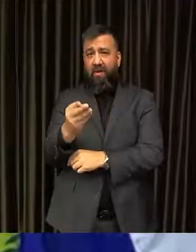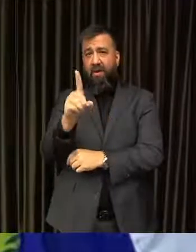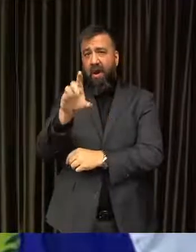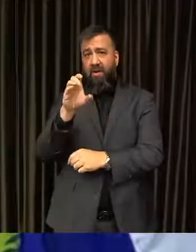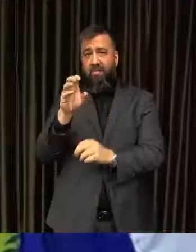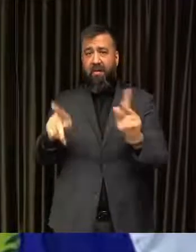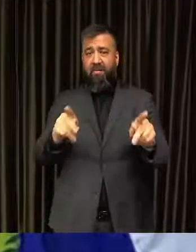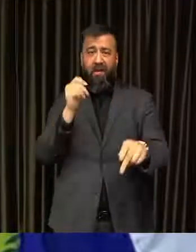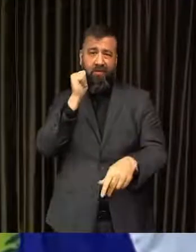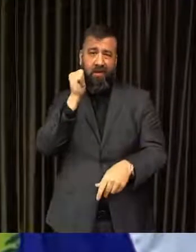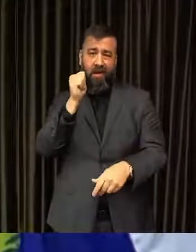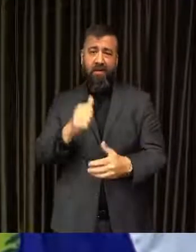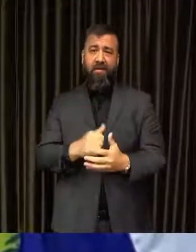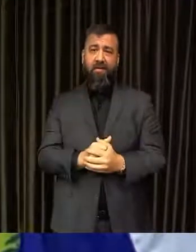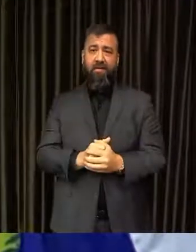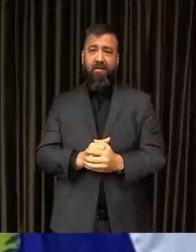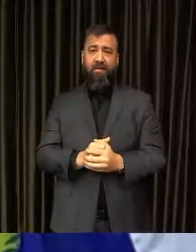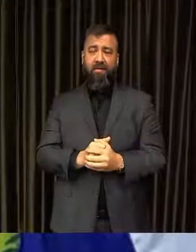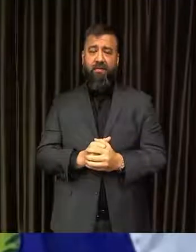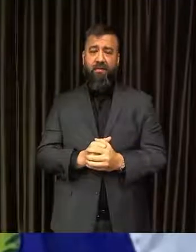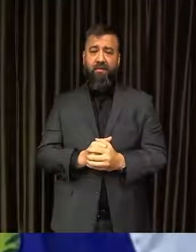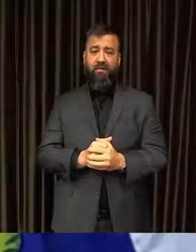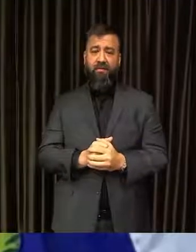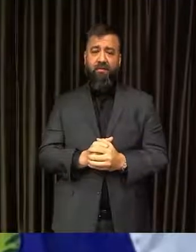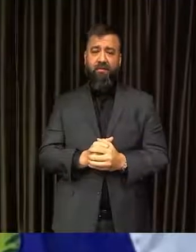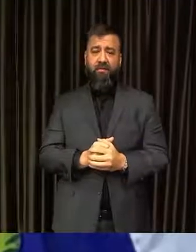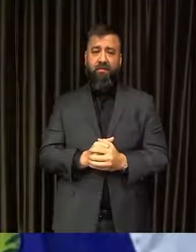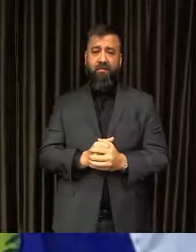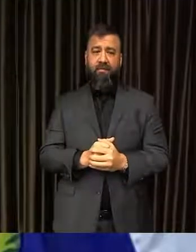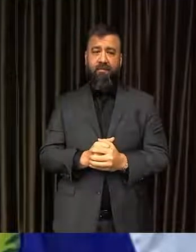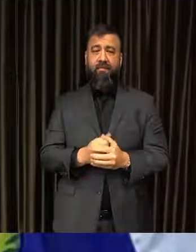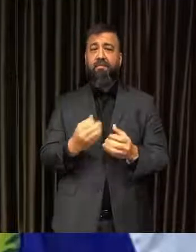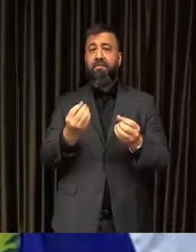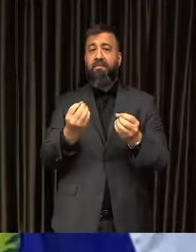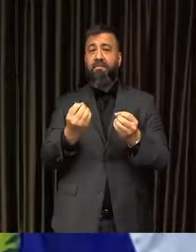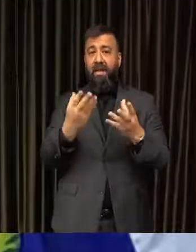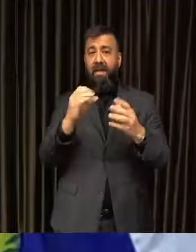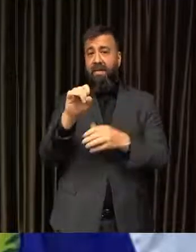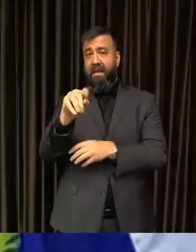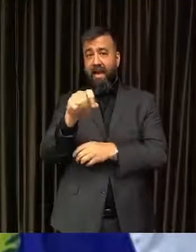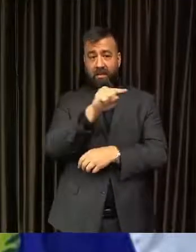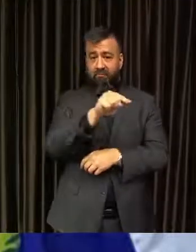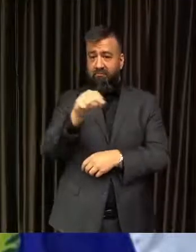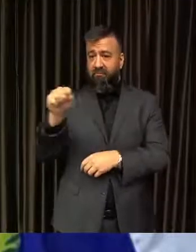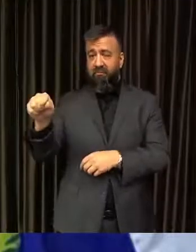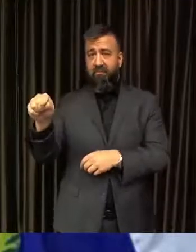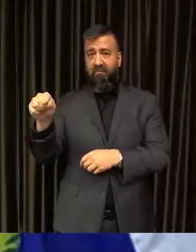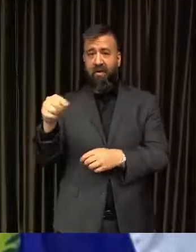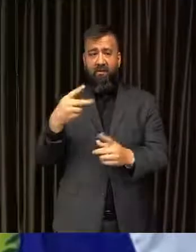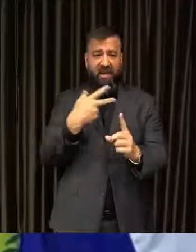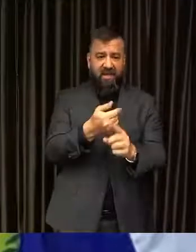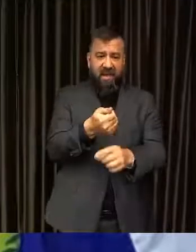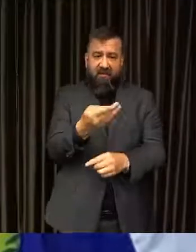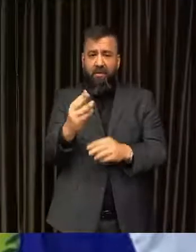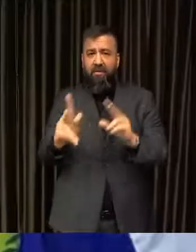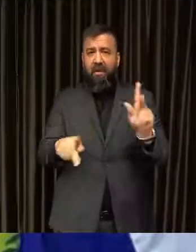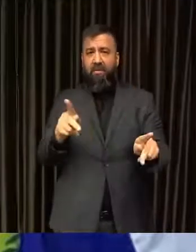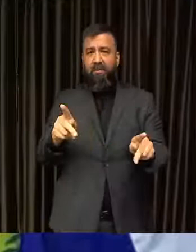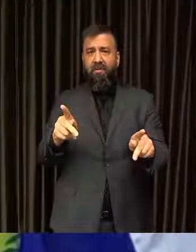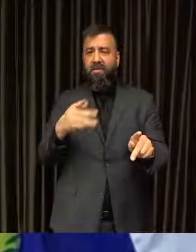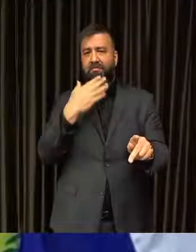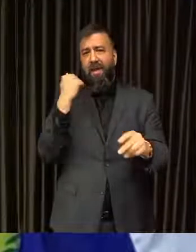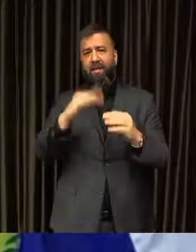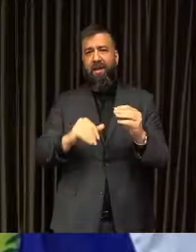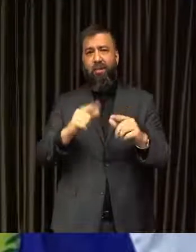day, hundreds of vaccination sites vaccinating a few hundred people, then one location vaccinating 2,000 on